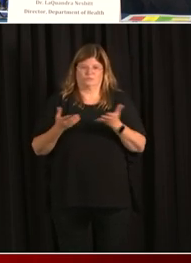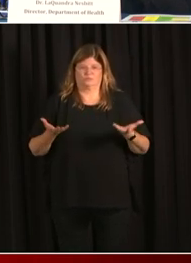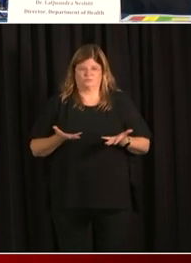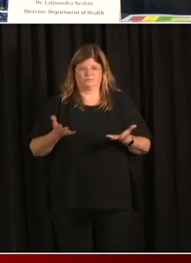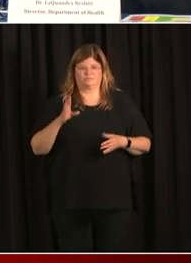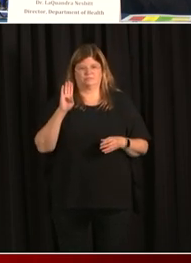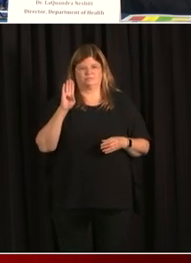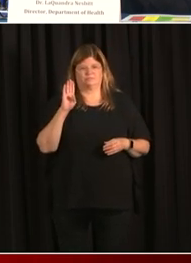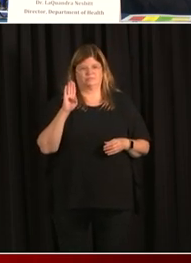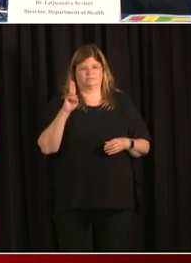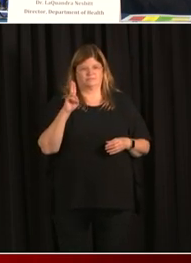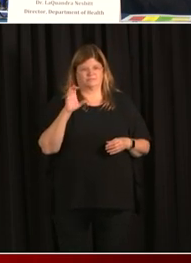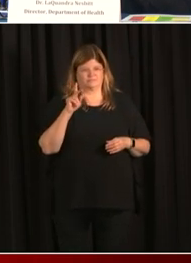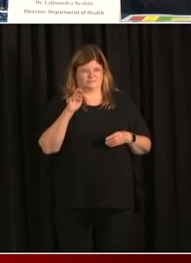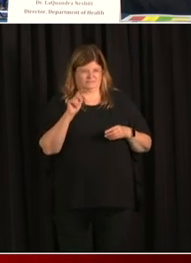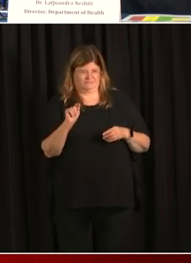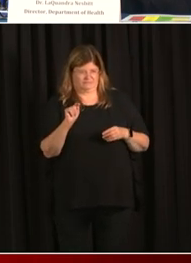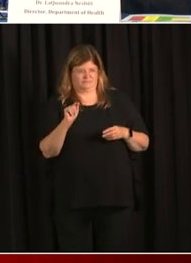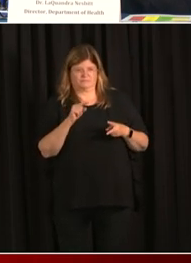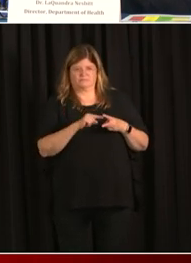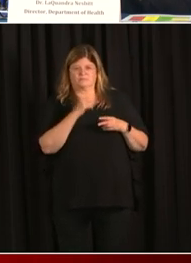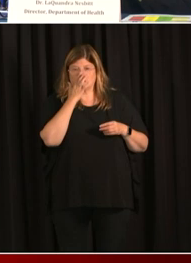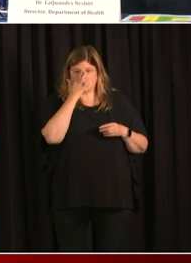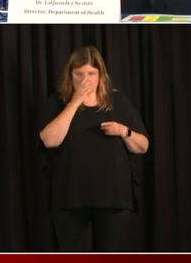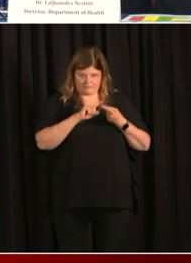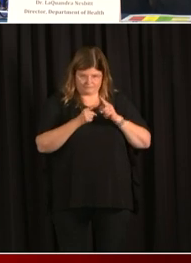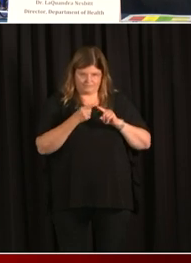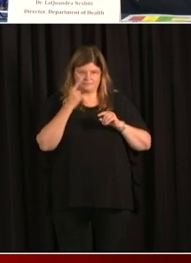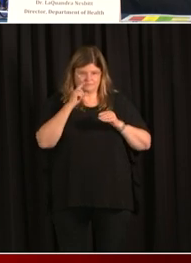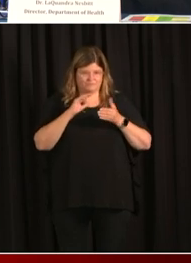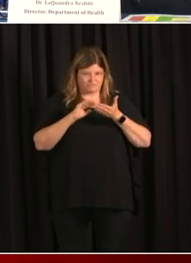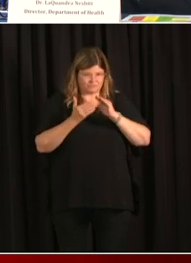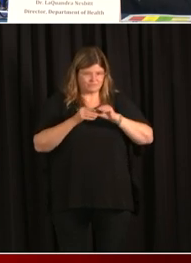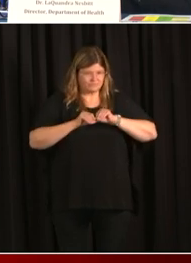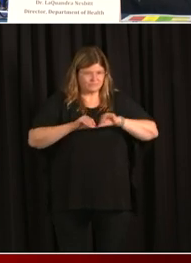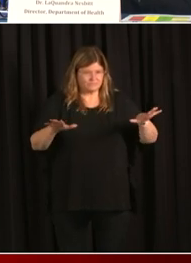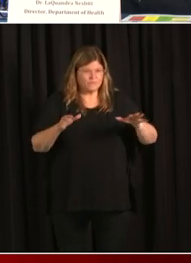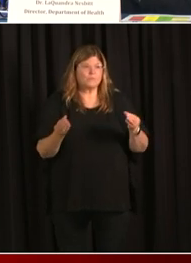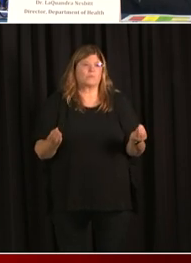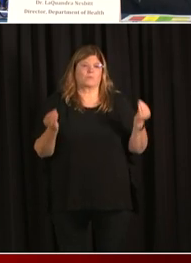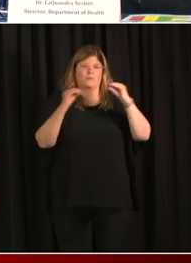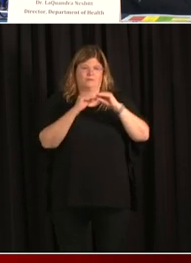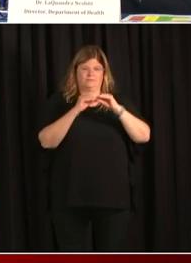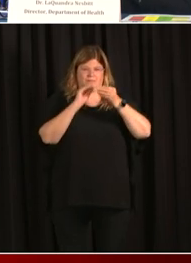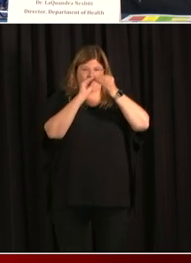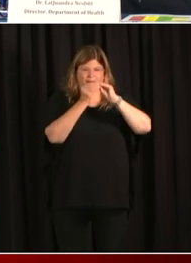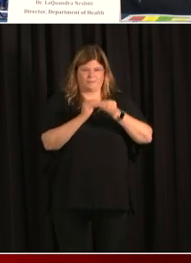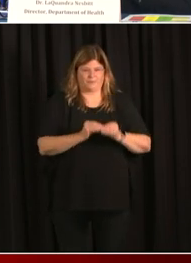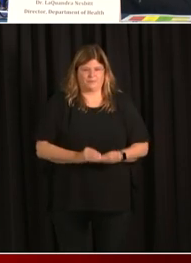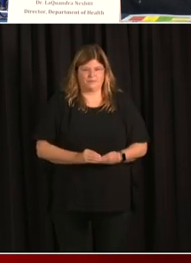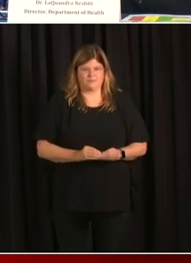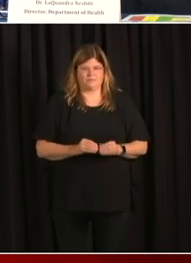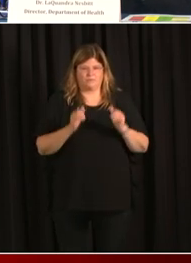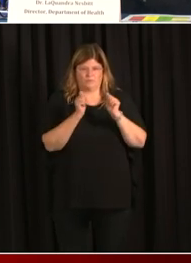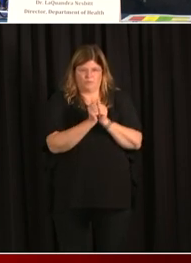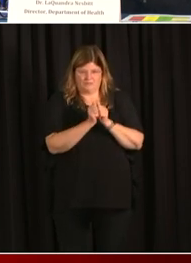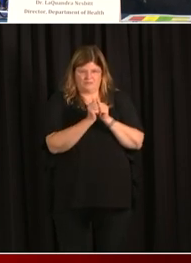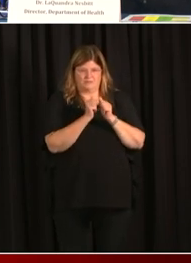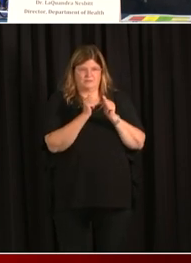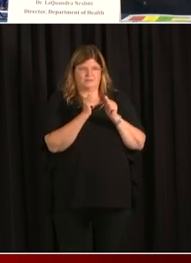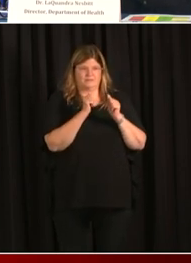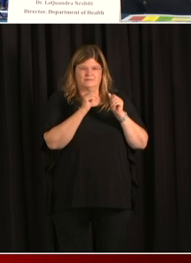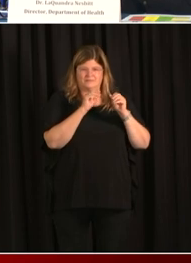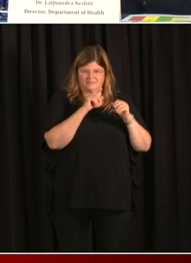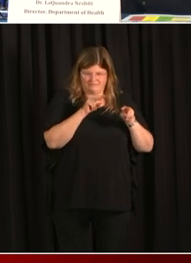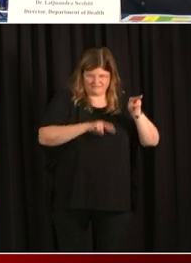bucket, now there's a bucket for community spread, and showing you even more metrics that I look at in combination that help me to think about it. And I would